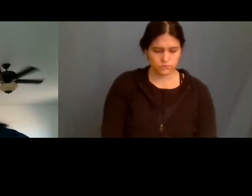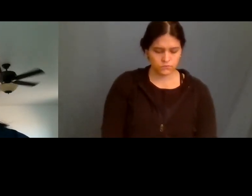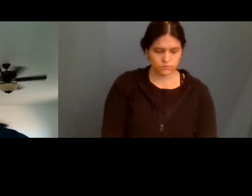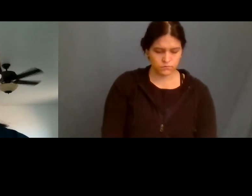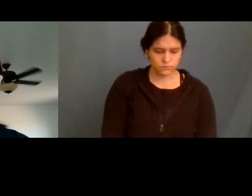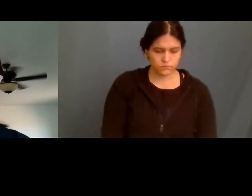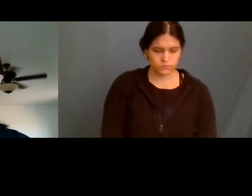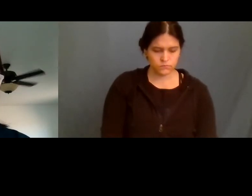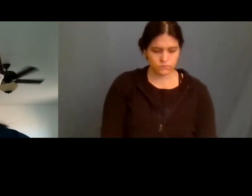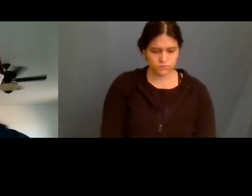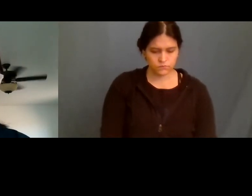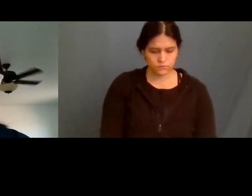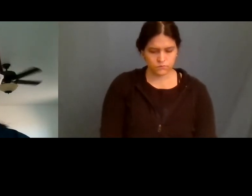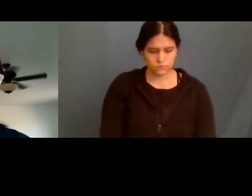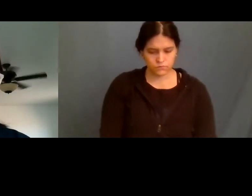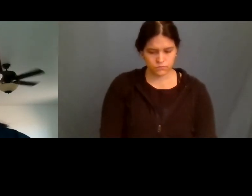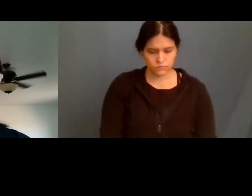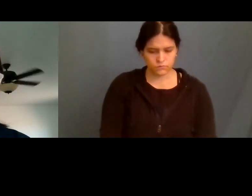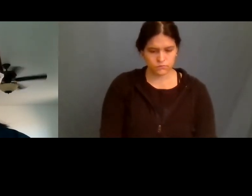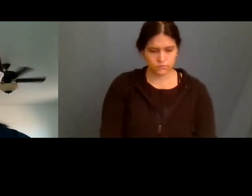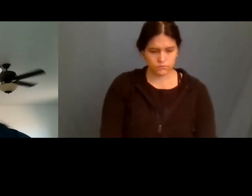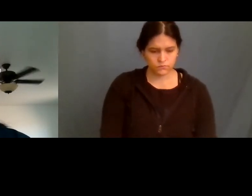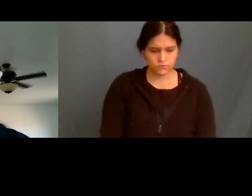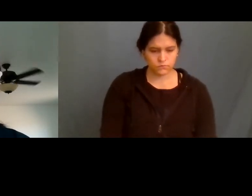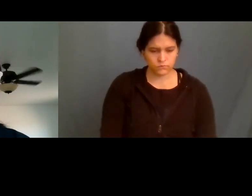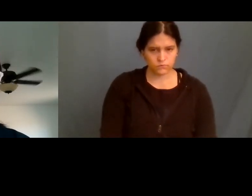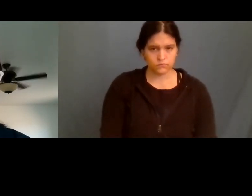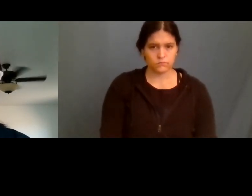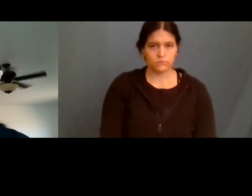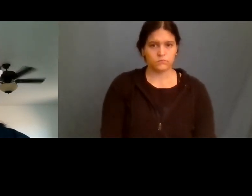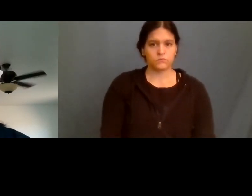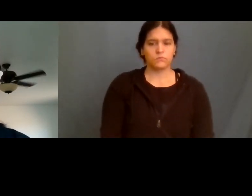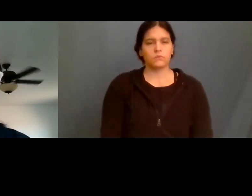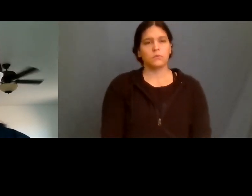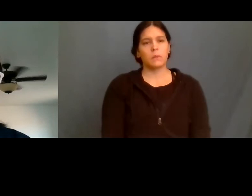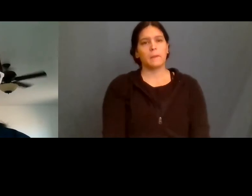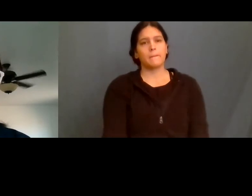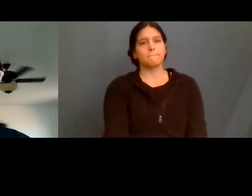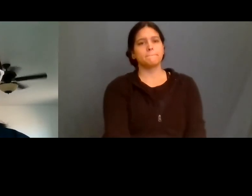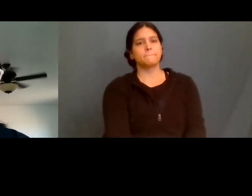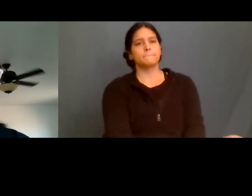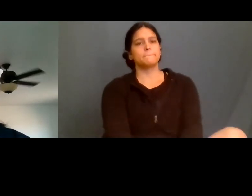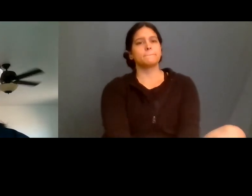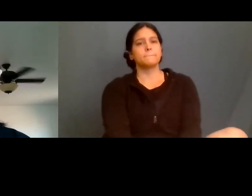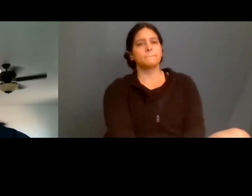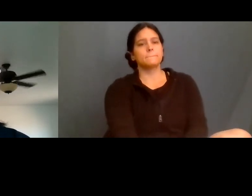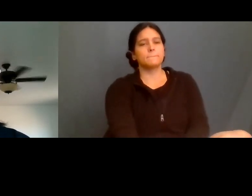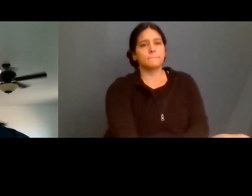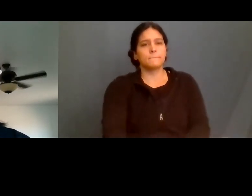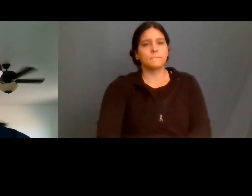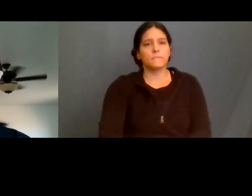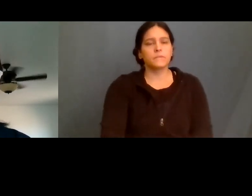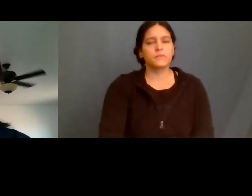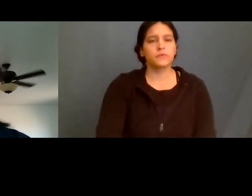a ado and hidden there, so do art at what he does need. Who you at the 20 day yet.